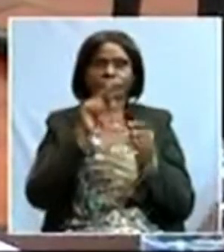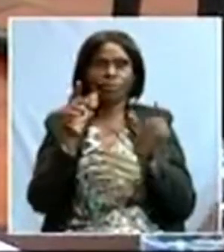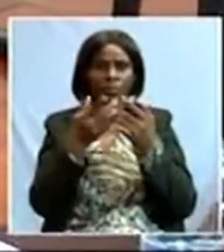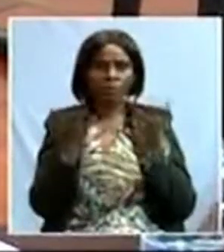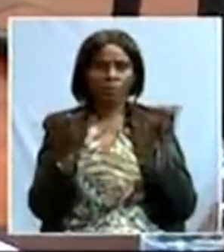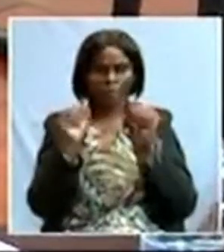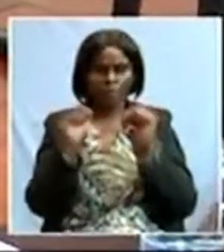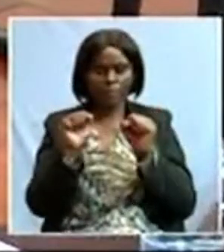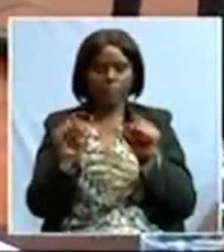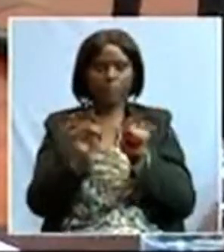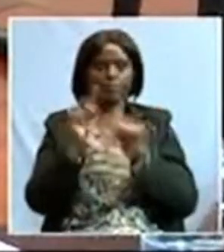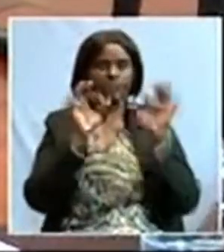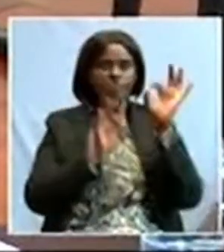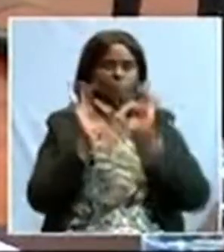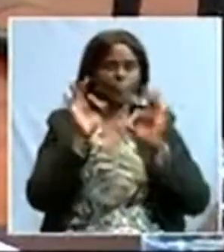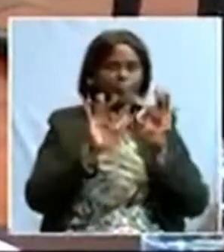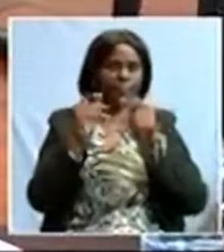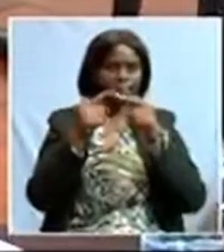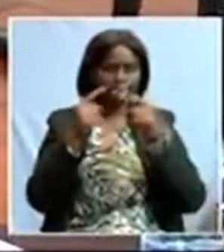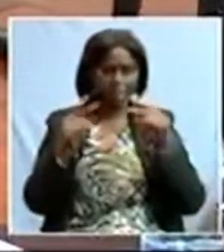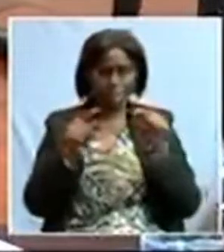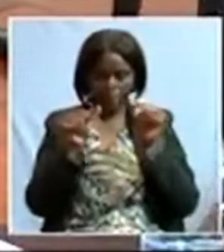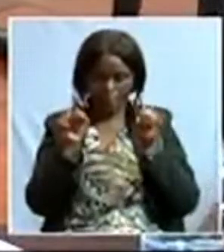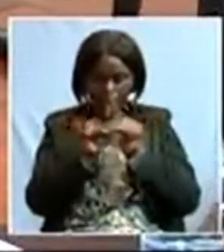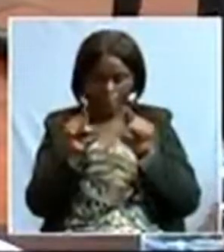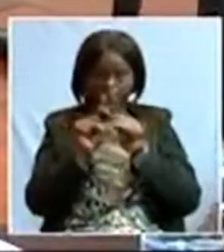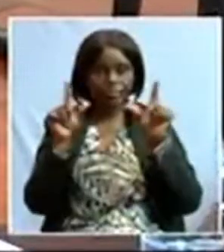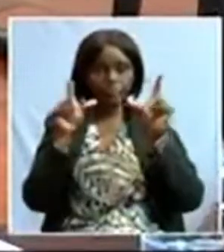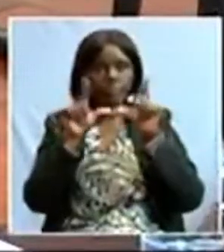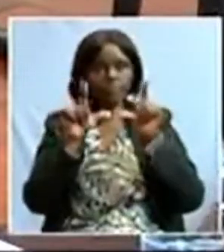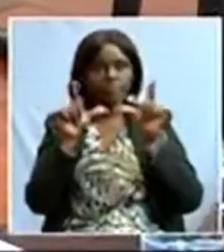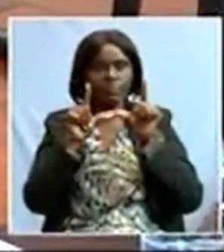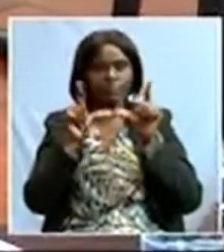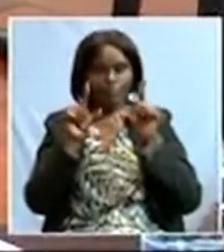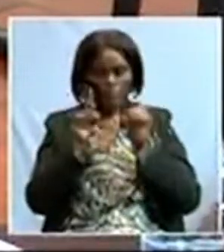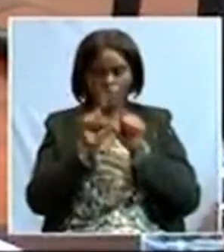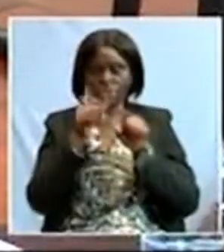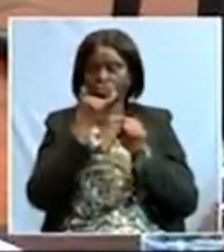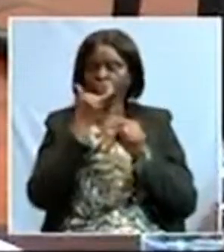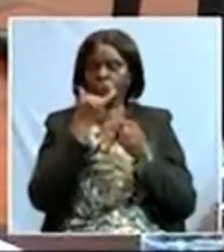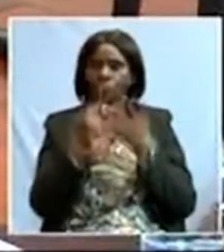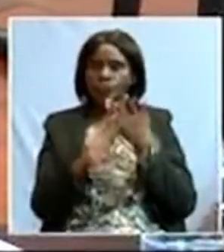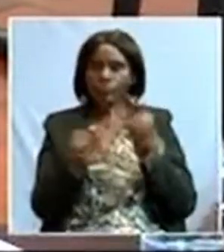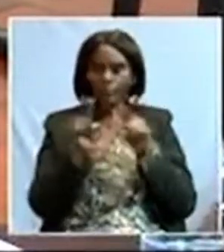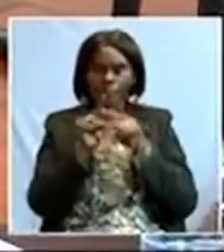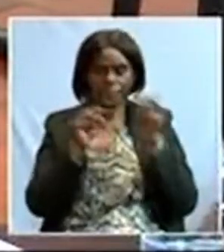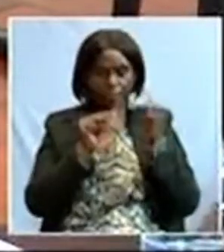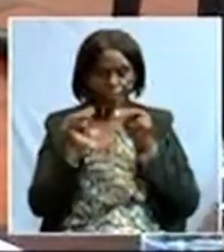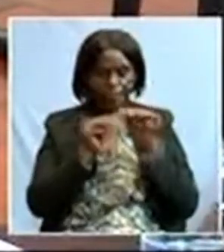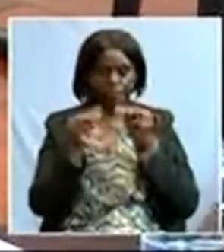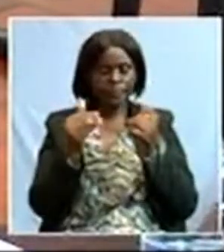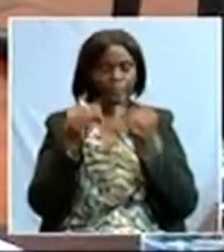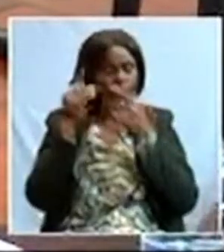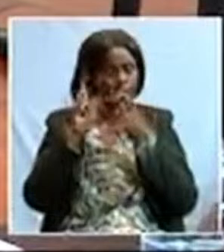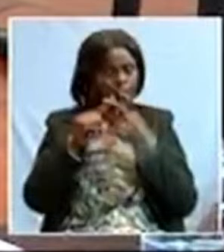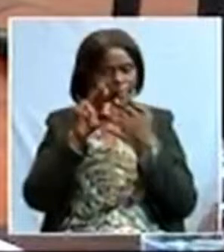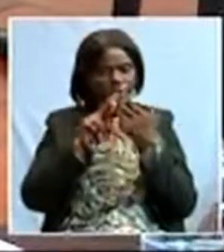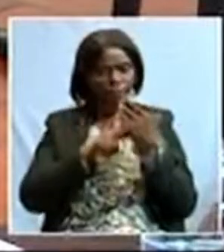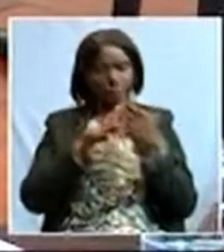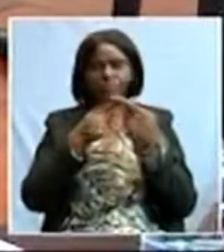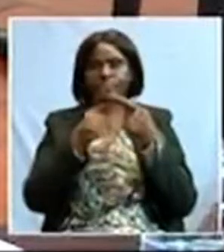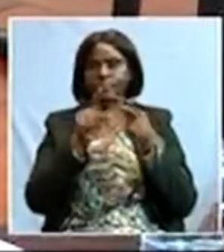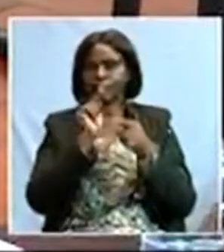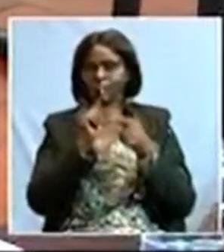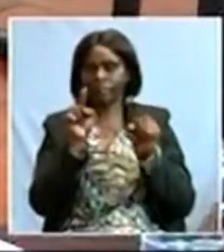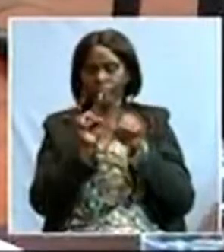possible adjustments are done accordingly. Licenses. Cause of the query. Management wishes to report that the